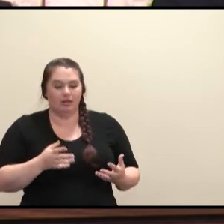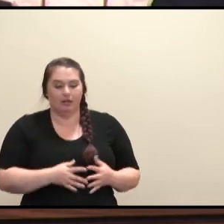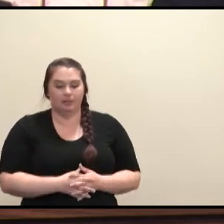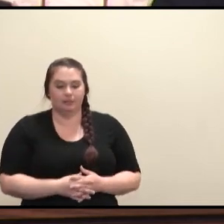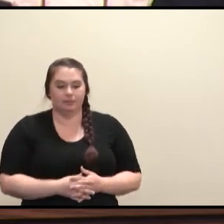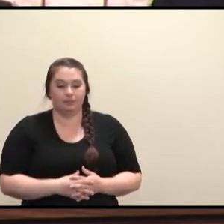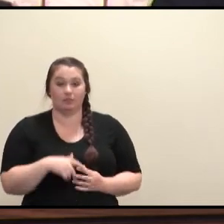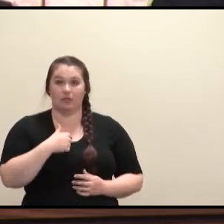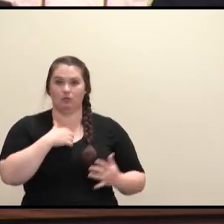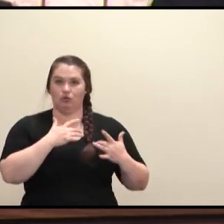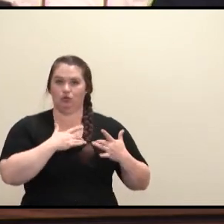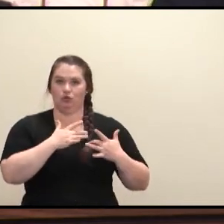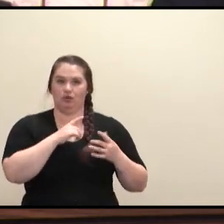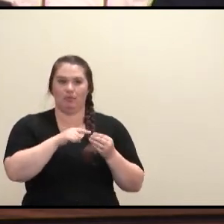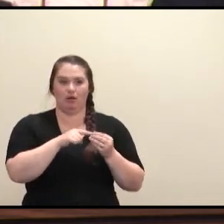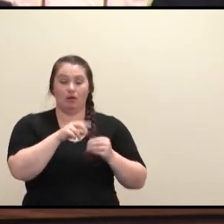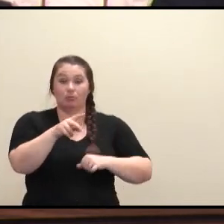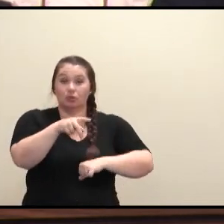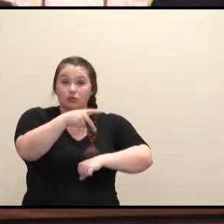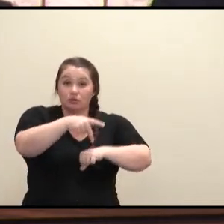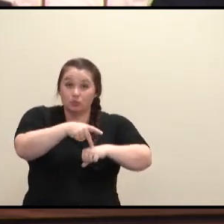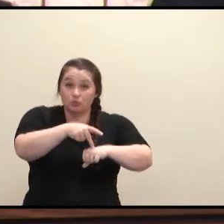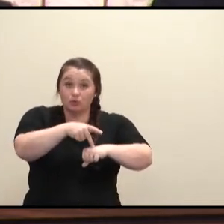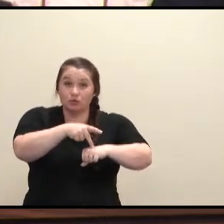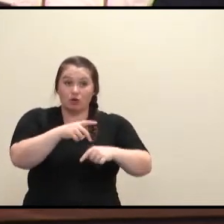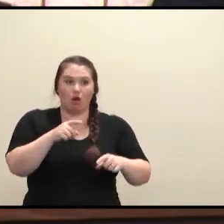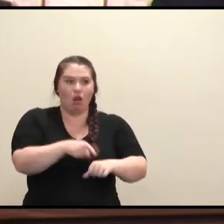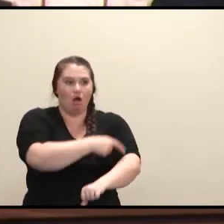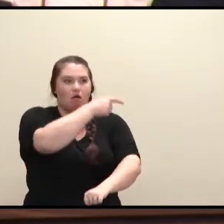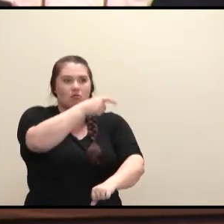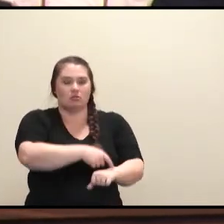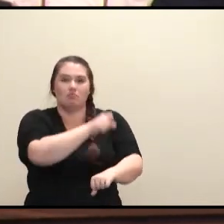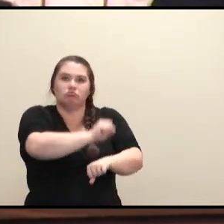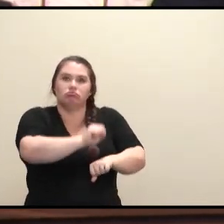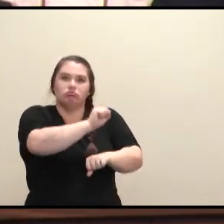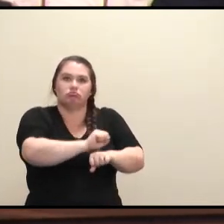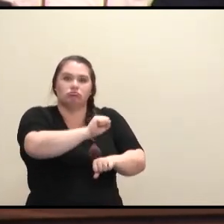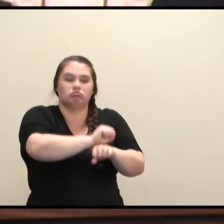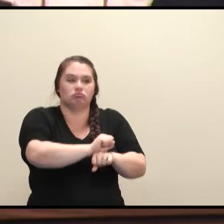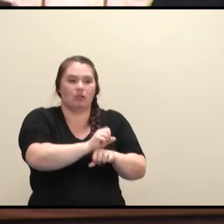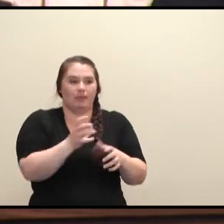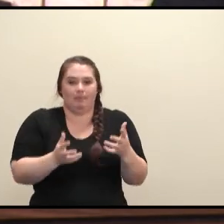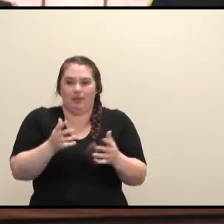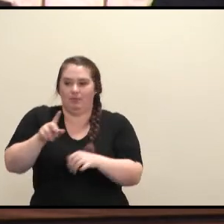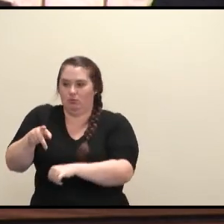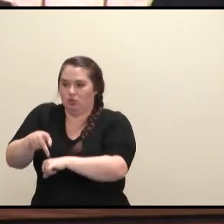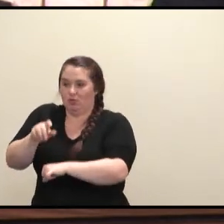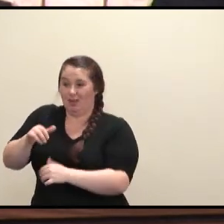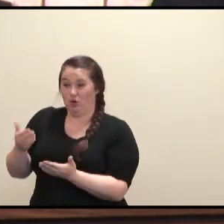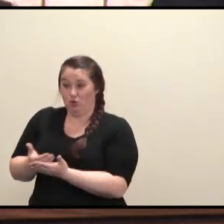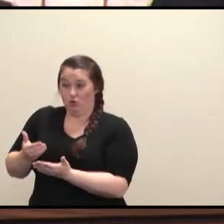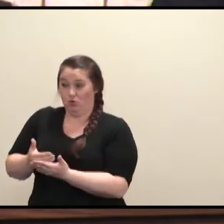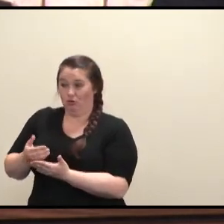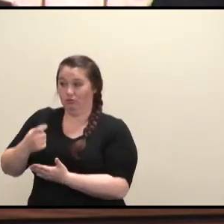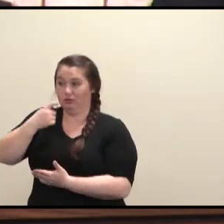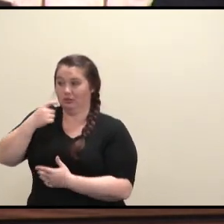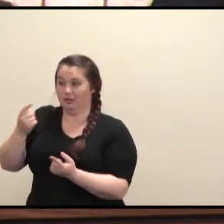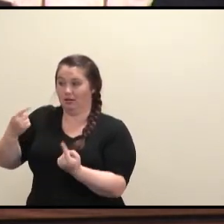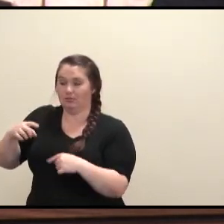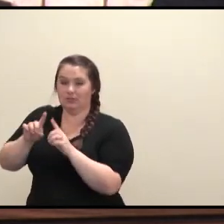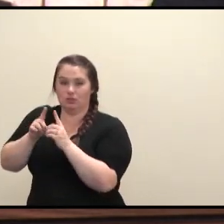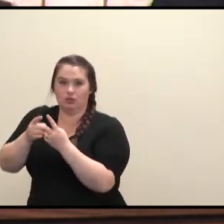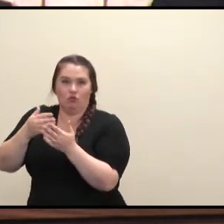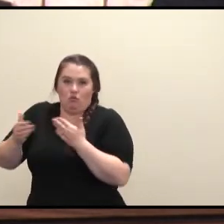about principals that have been here for a while versus principals who, may be new to the district or, for whatever